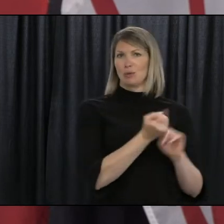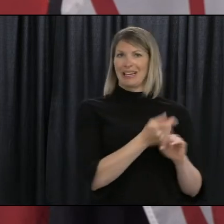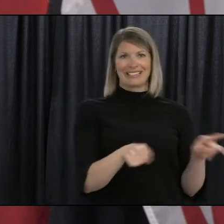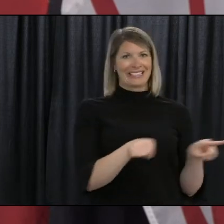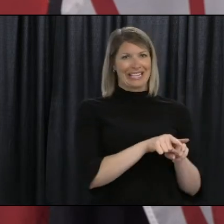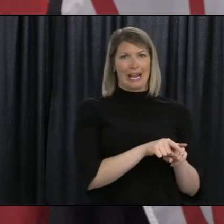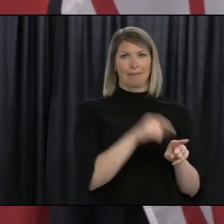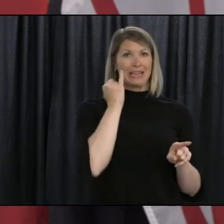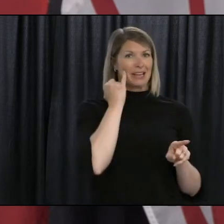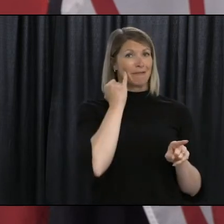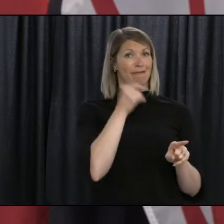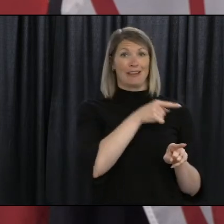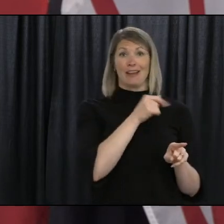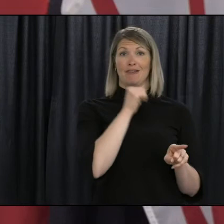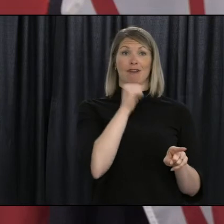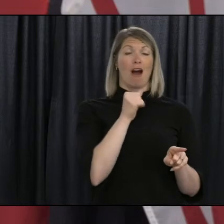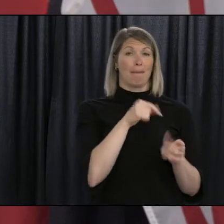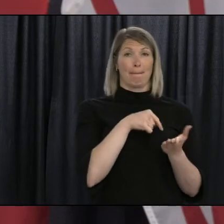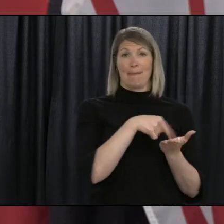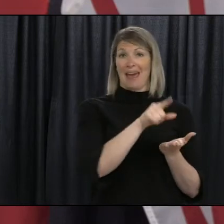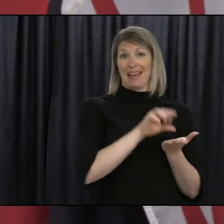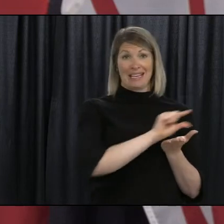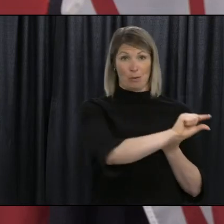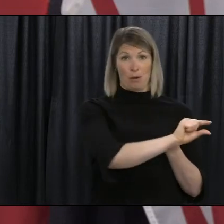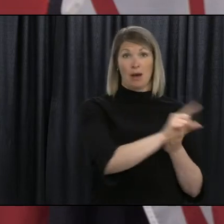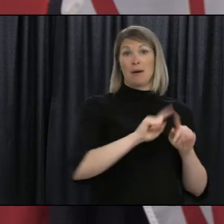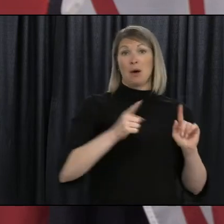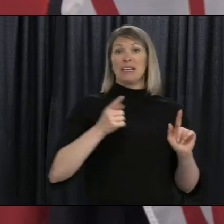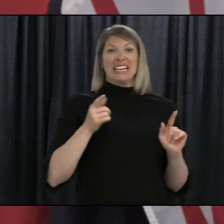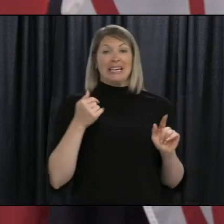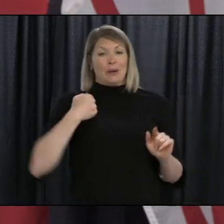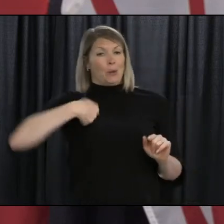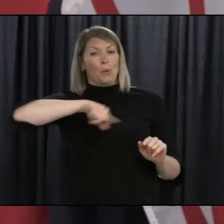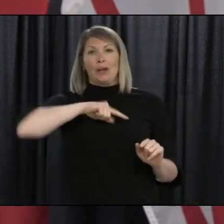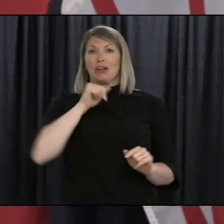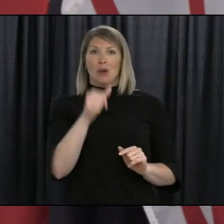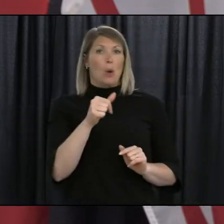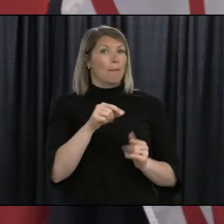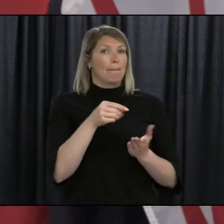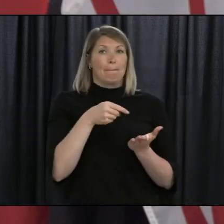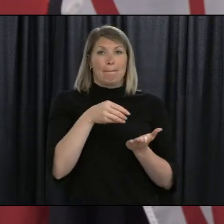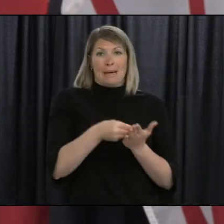that's what I mean by fairness. Equalization has not lived up to